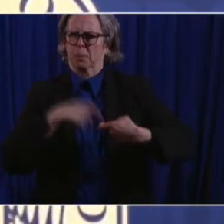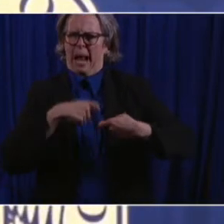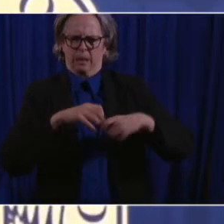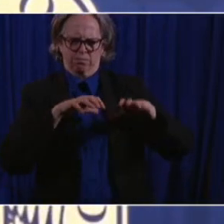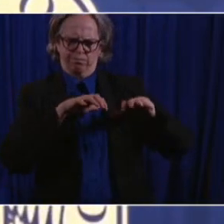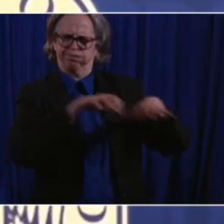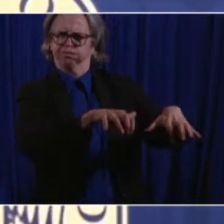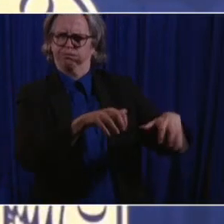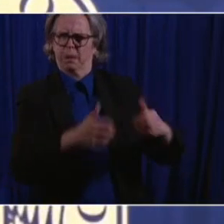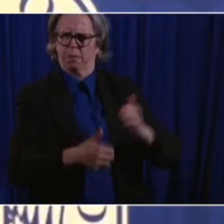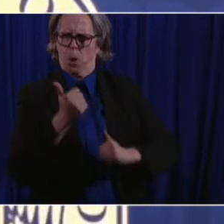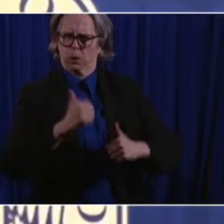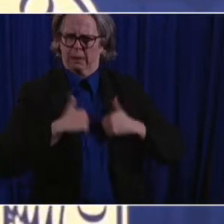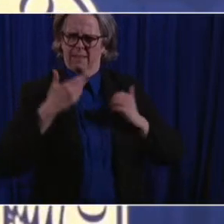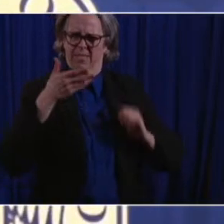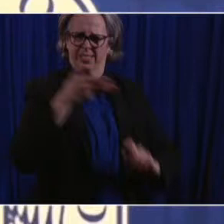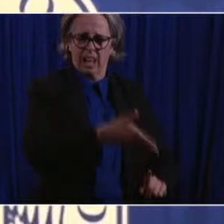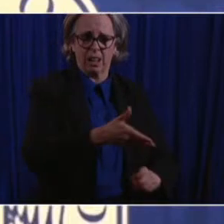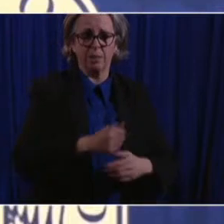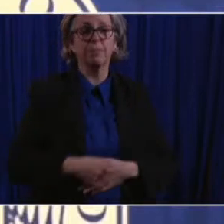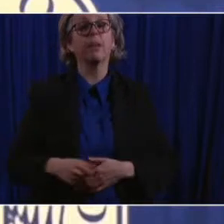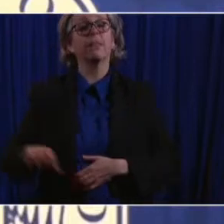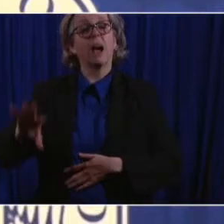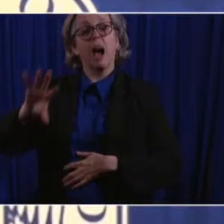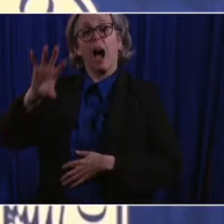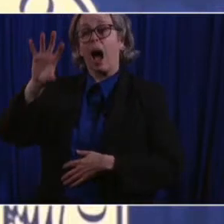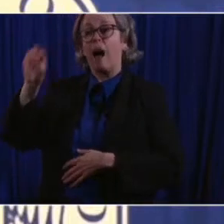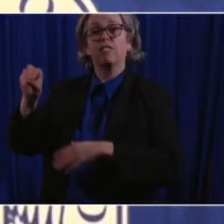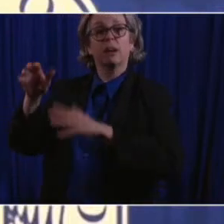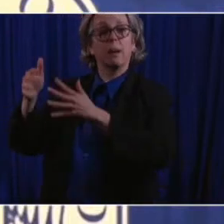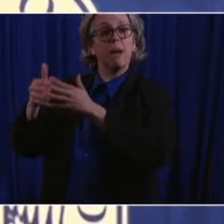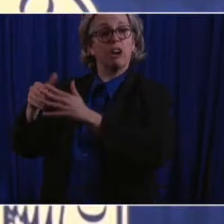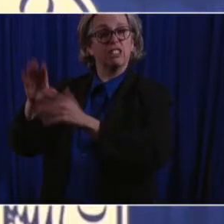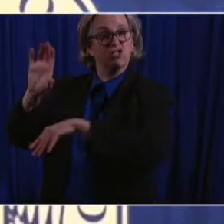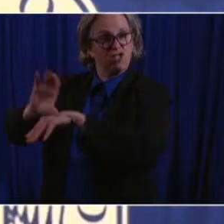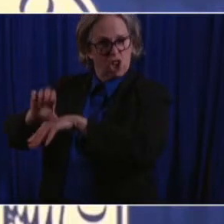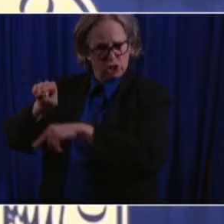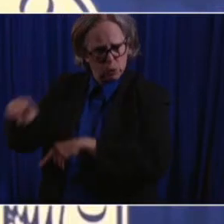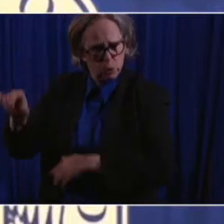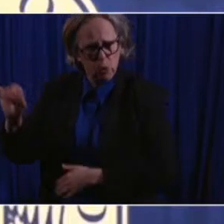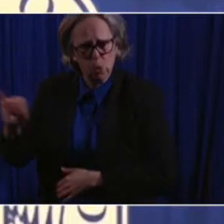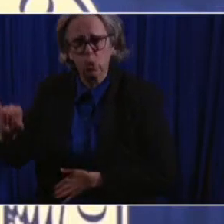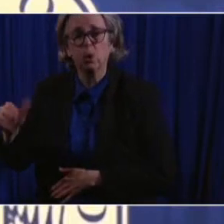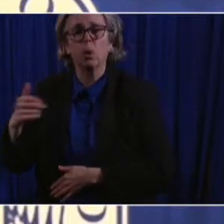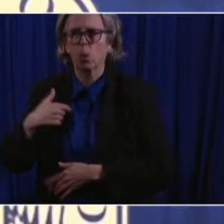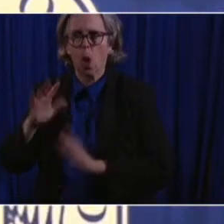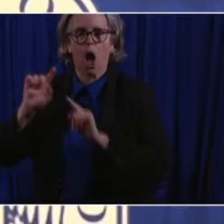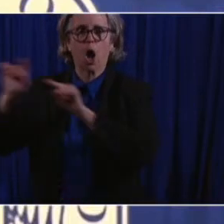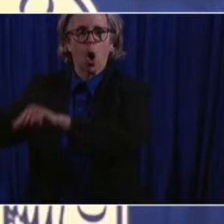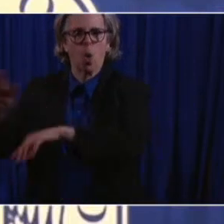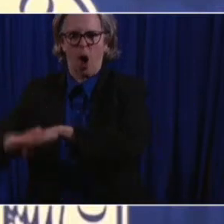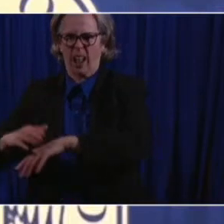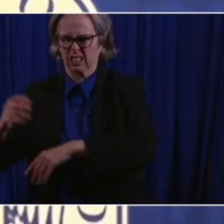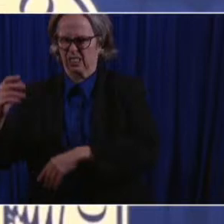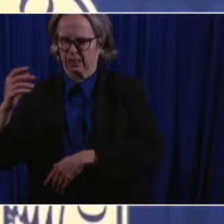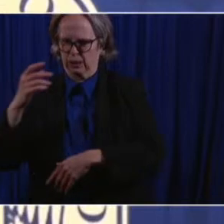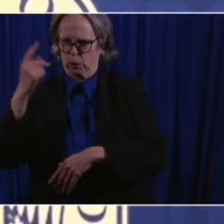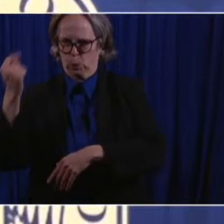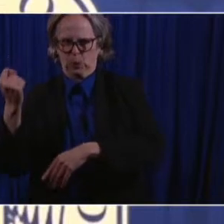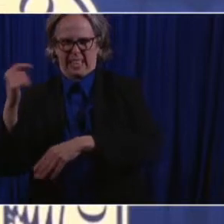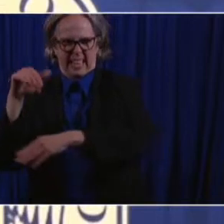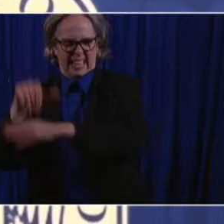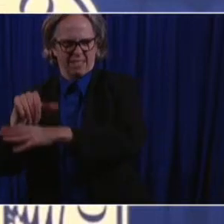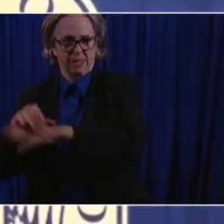church over near the museum, Tabernacle. We go there on Tuesday evenings. Monday evenings, we're on the street,